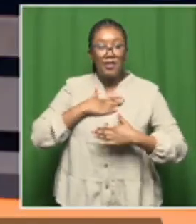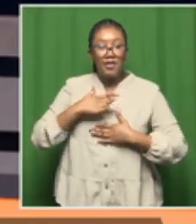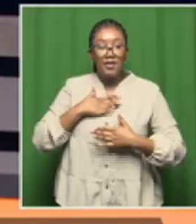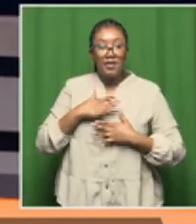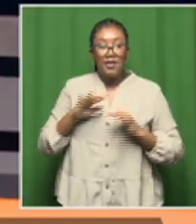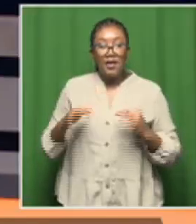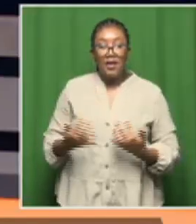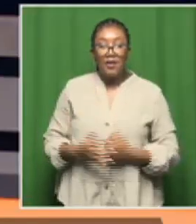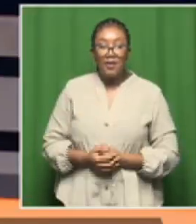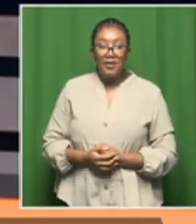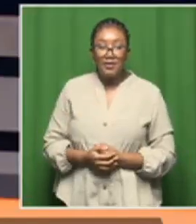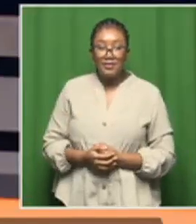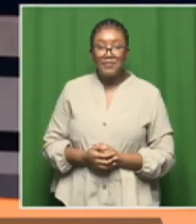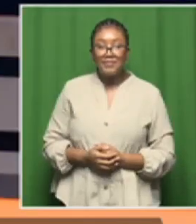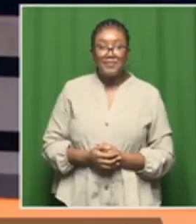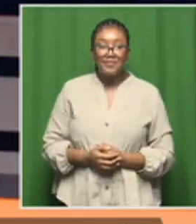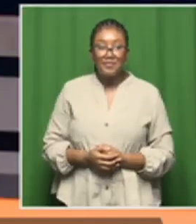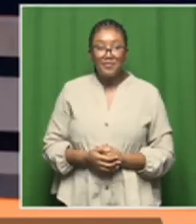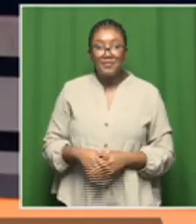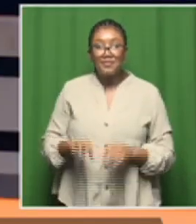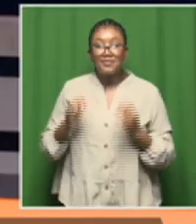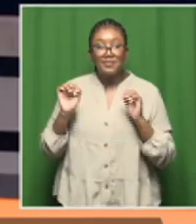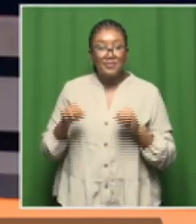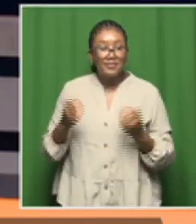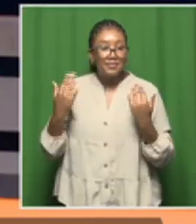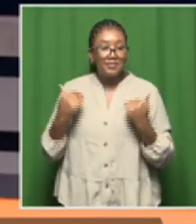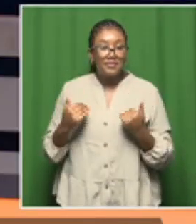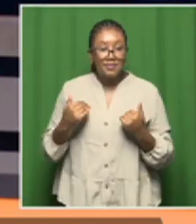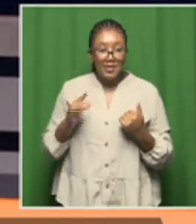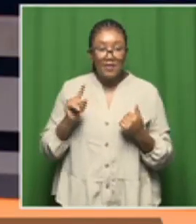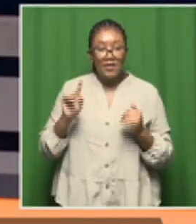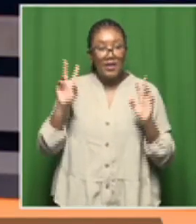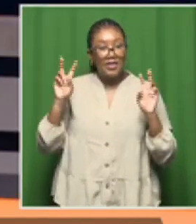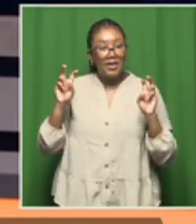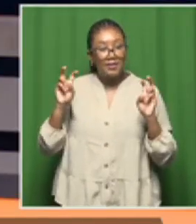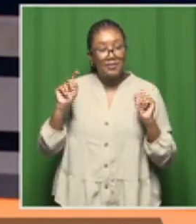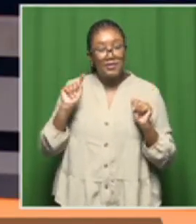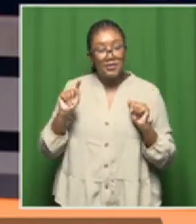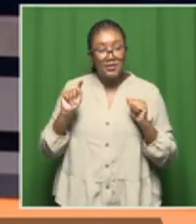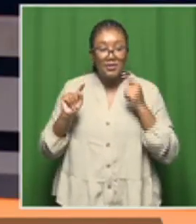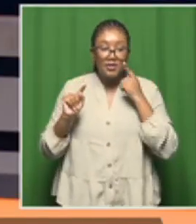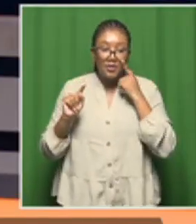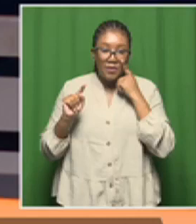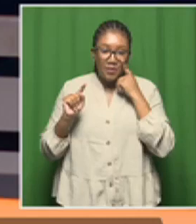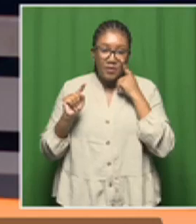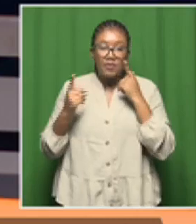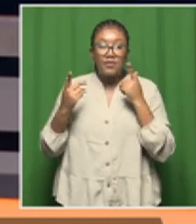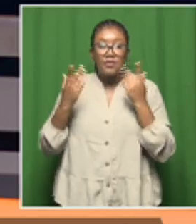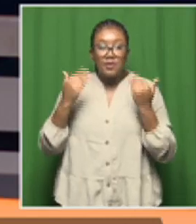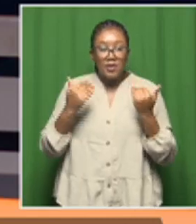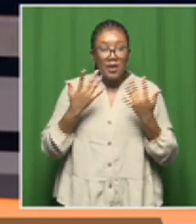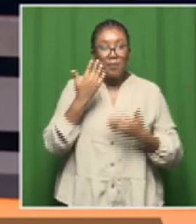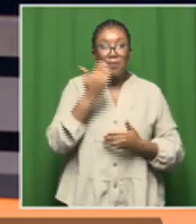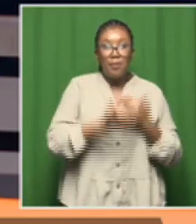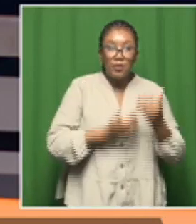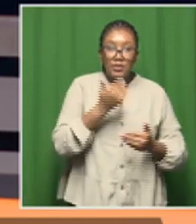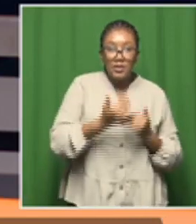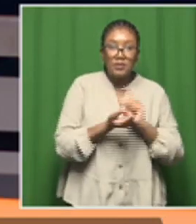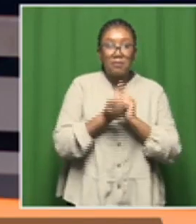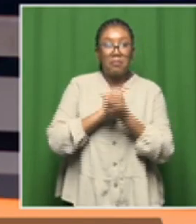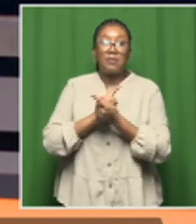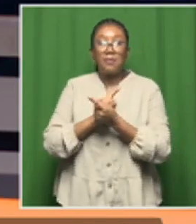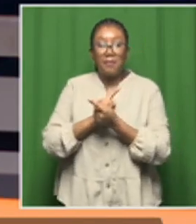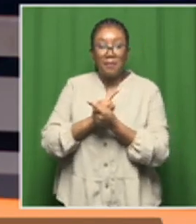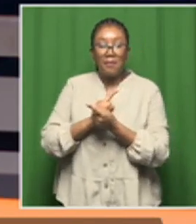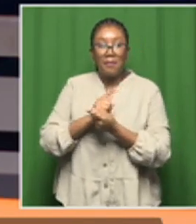every sense of the word. And so as we look at some of those themes that you've spoken about, the process becomes a purpose. Yes. And so